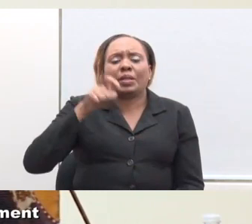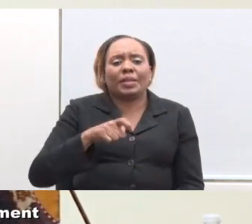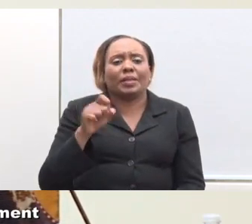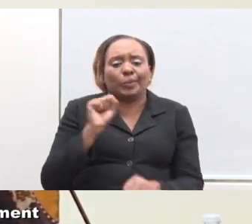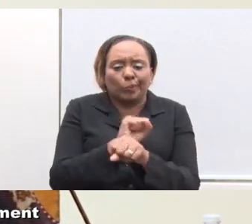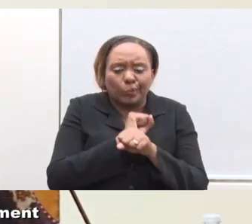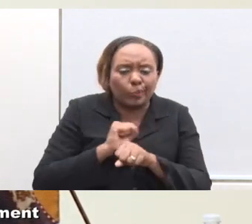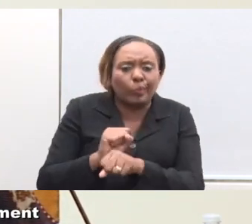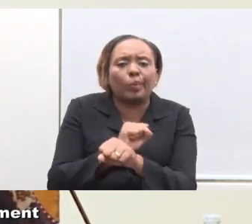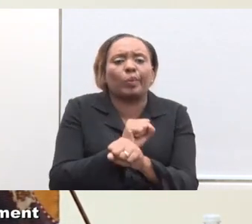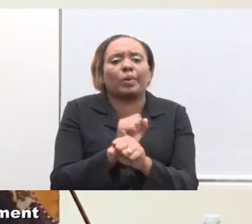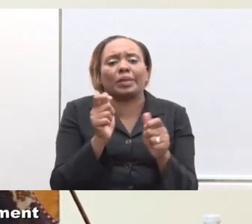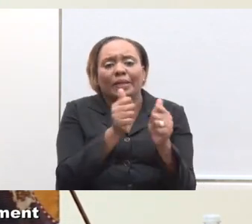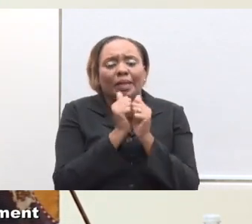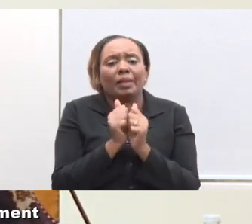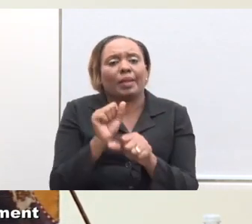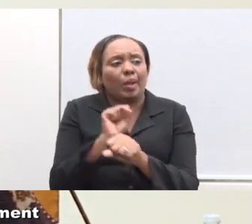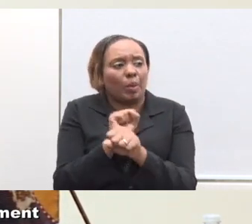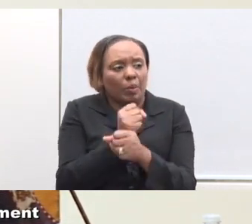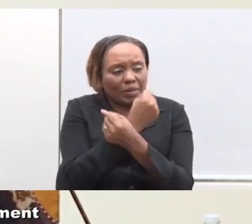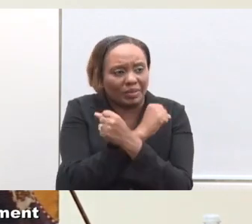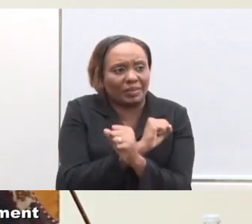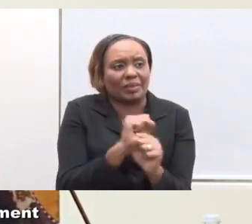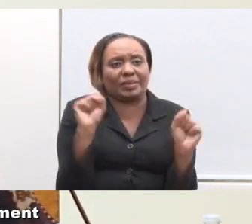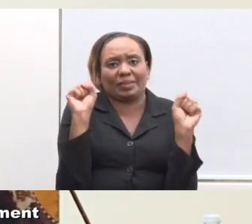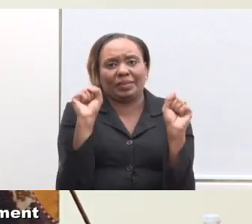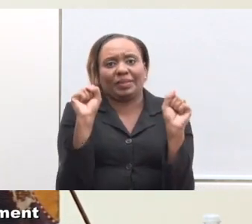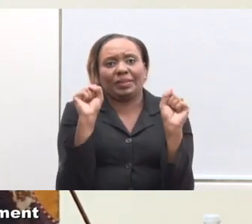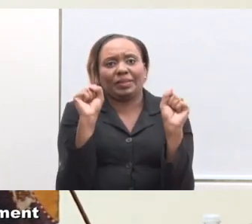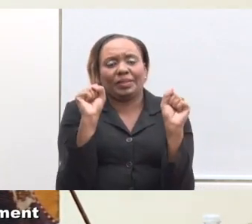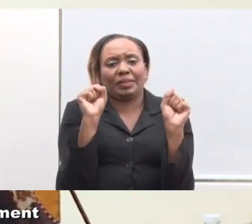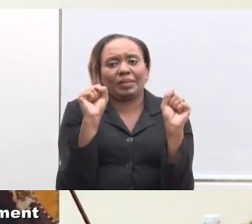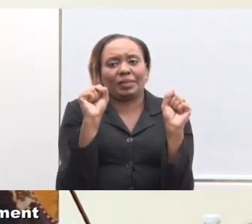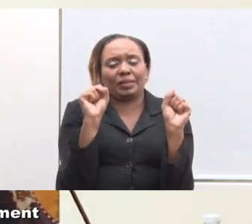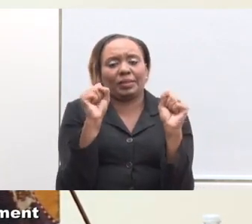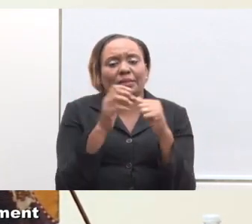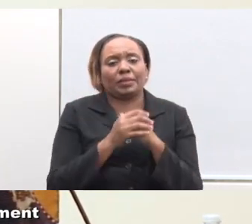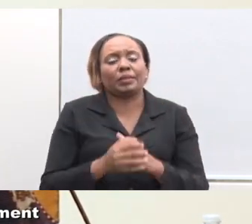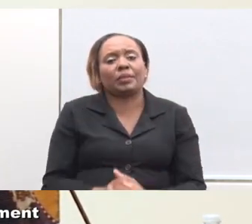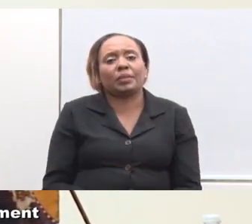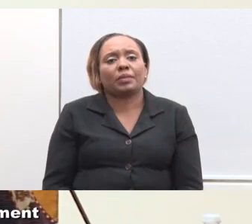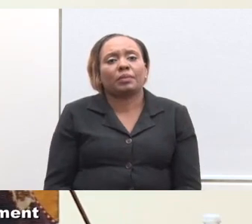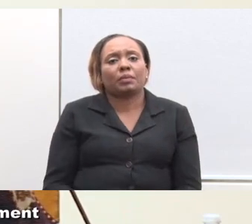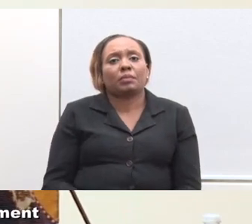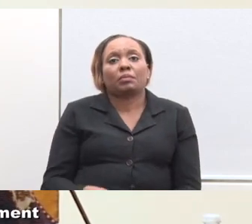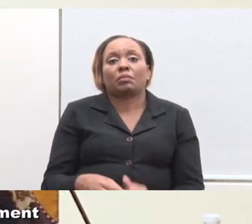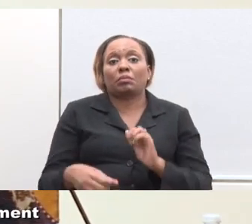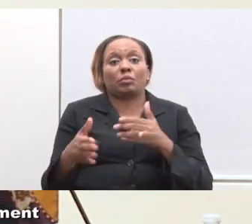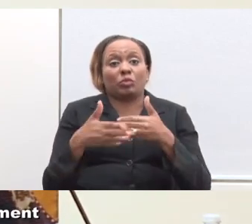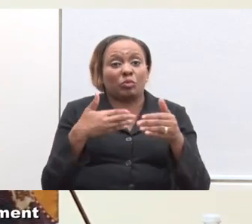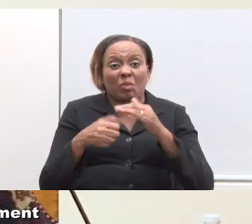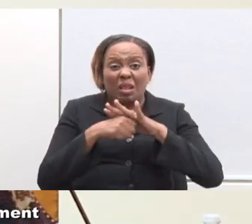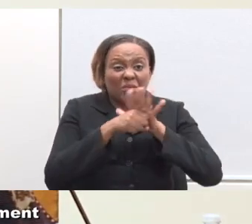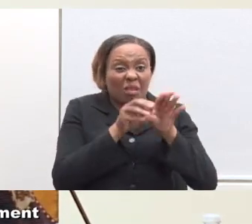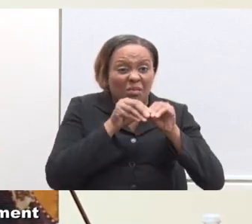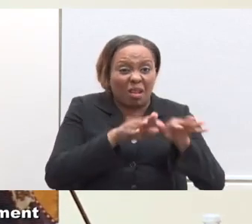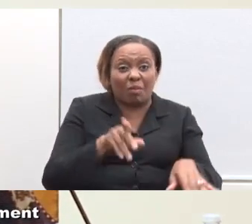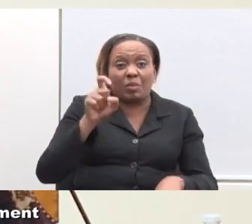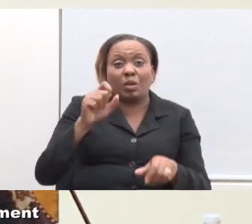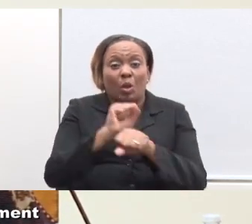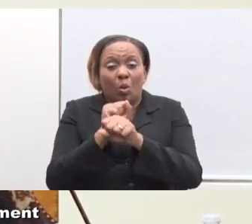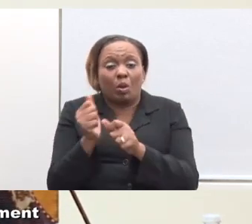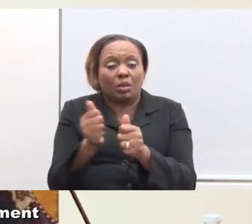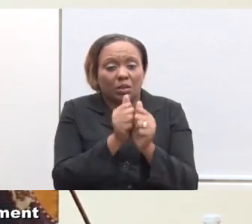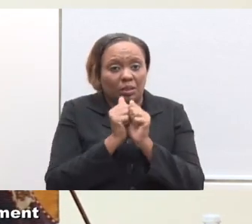safely and appropriately in the context of this pandemic. Similarly, Mr. Speaker, the